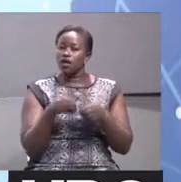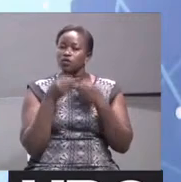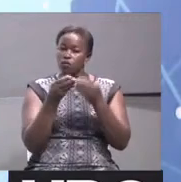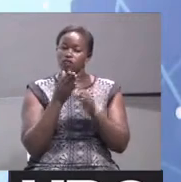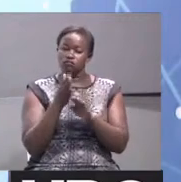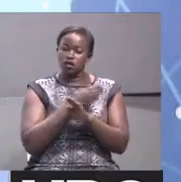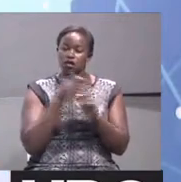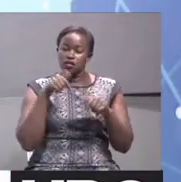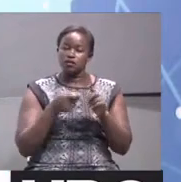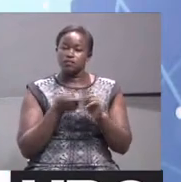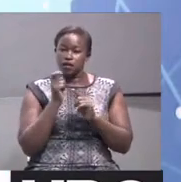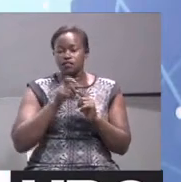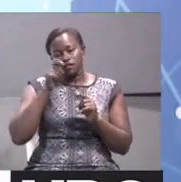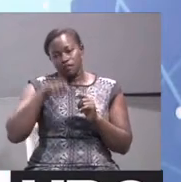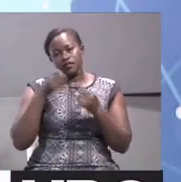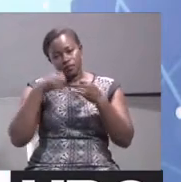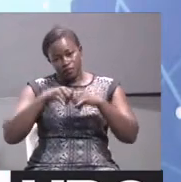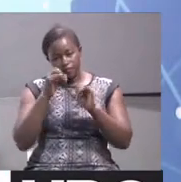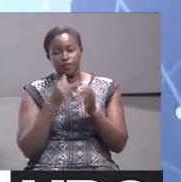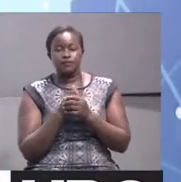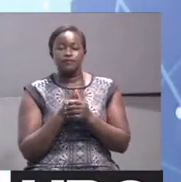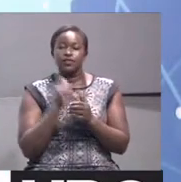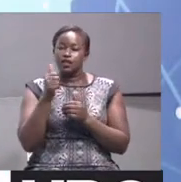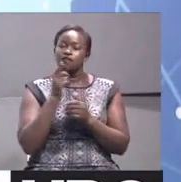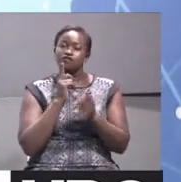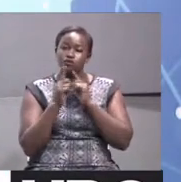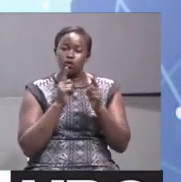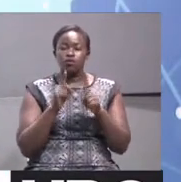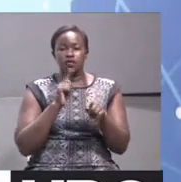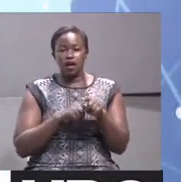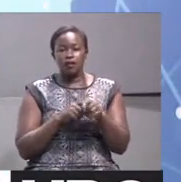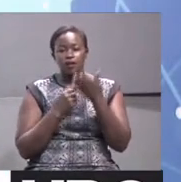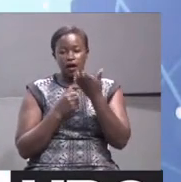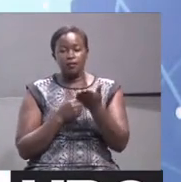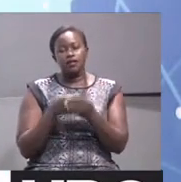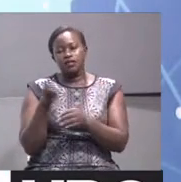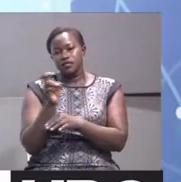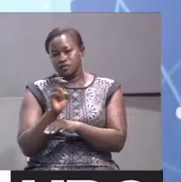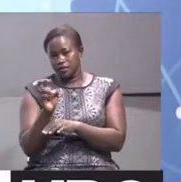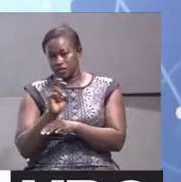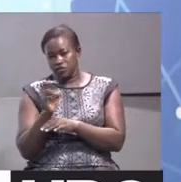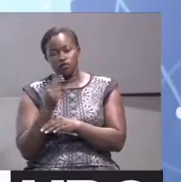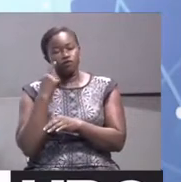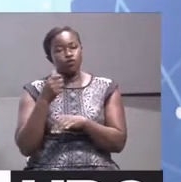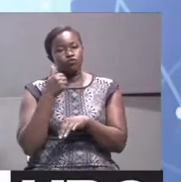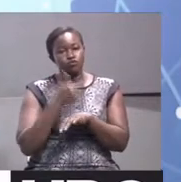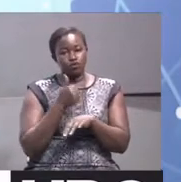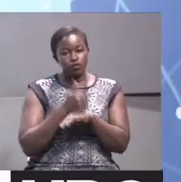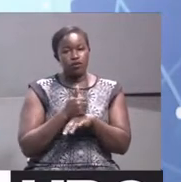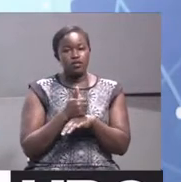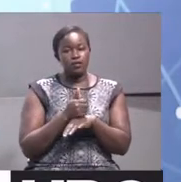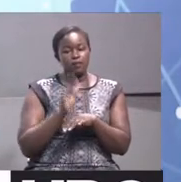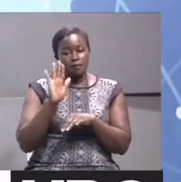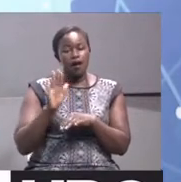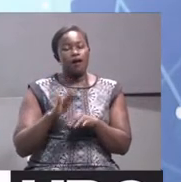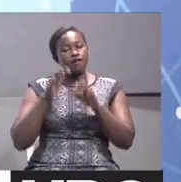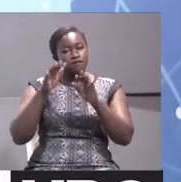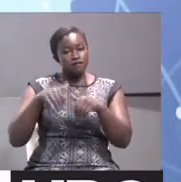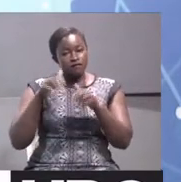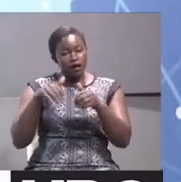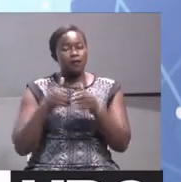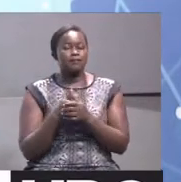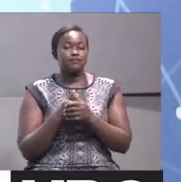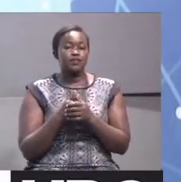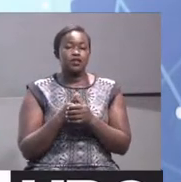month must be implemented. She was speaking during an on-site inspection of the Soroti Best Farm, whose